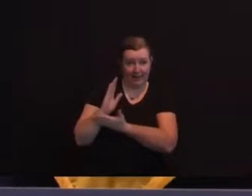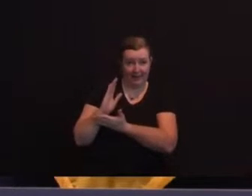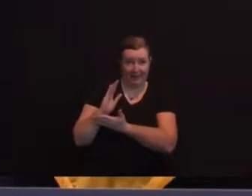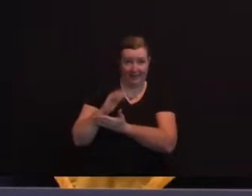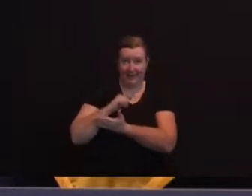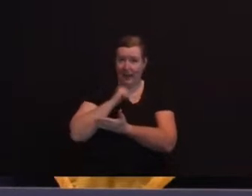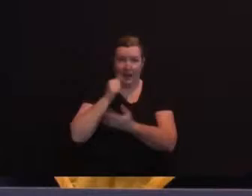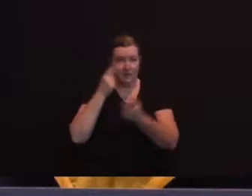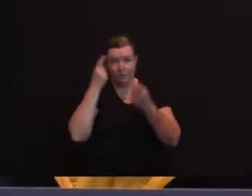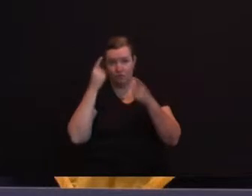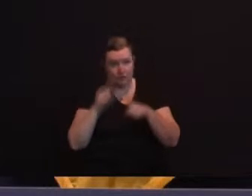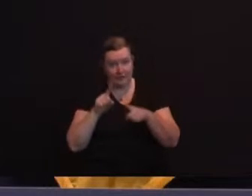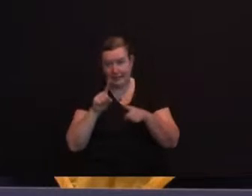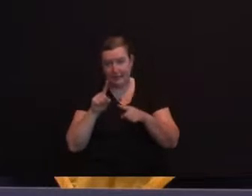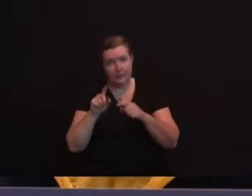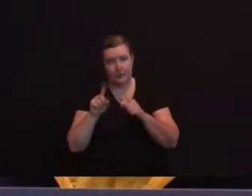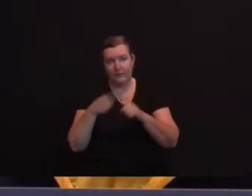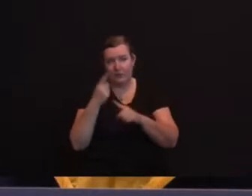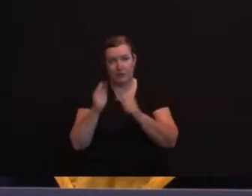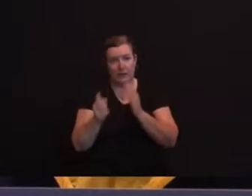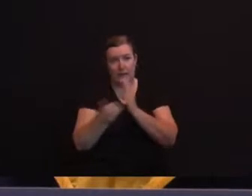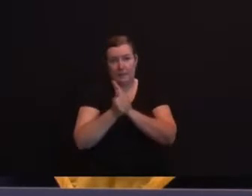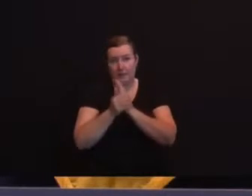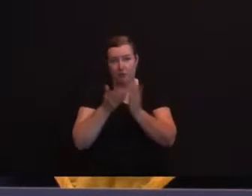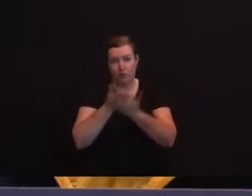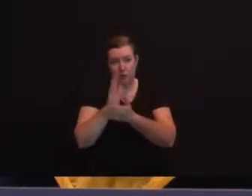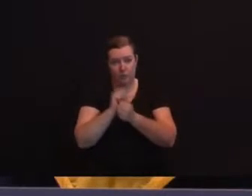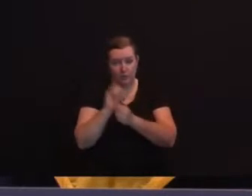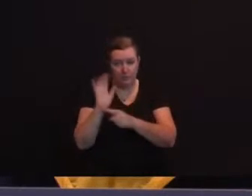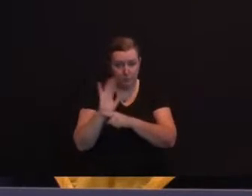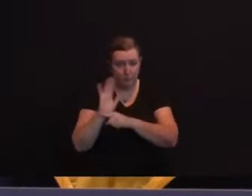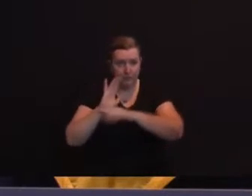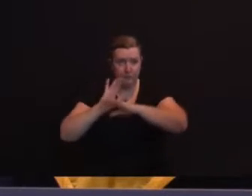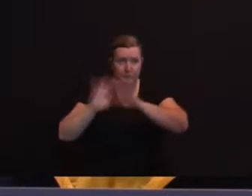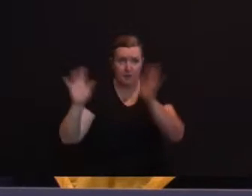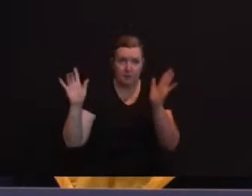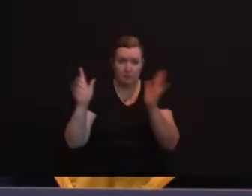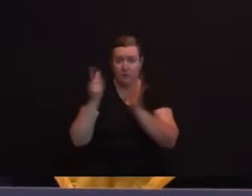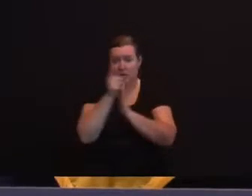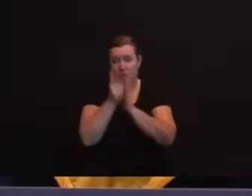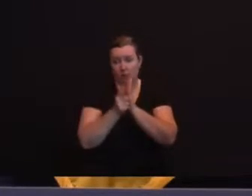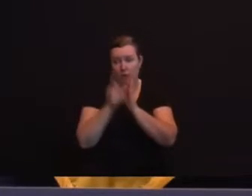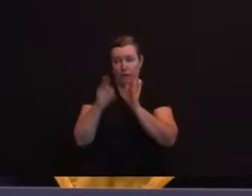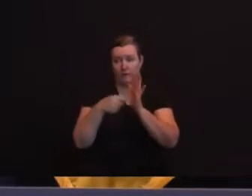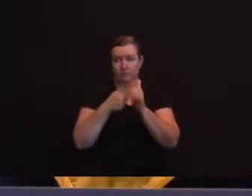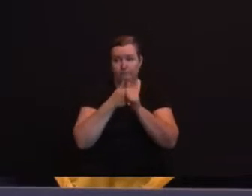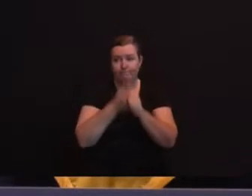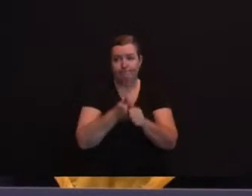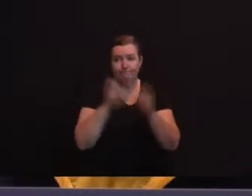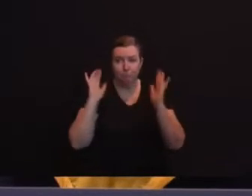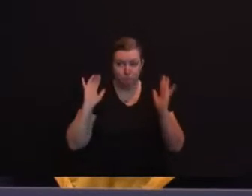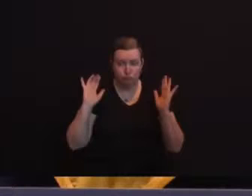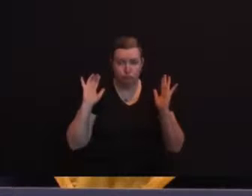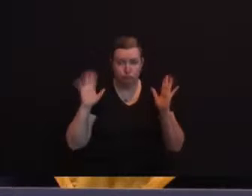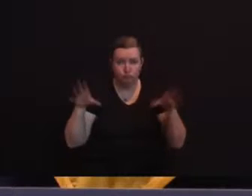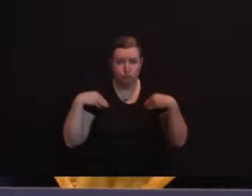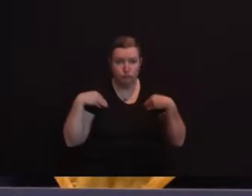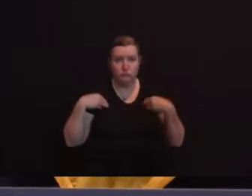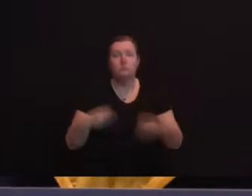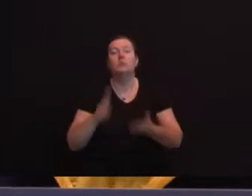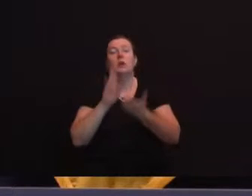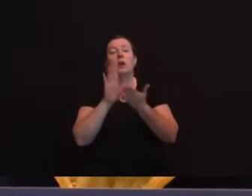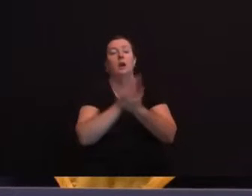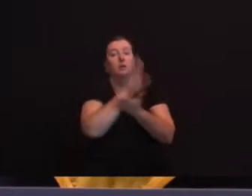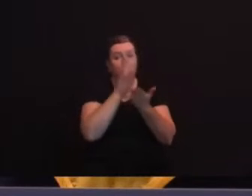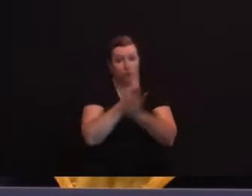that is a legal reality. Colleges and universities, we've spoken a lot about that. It was a big part of our conversation among Governors